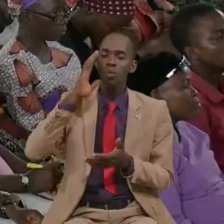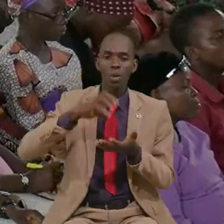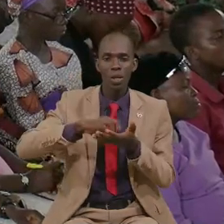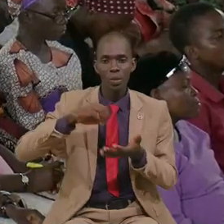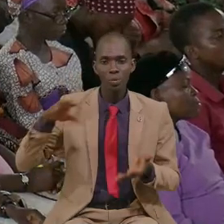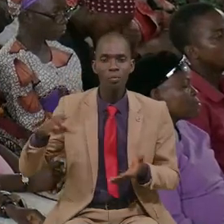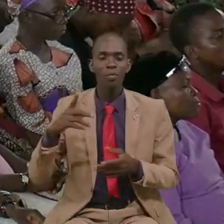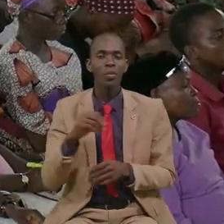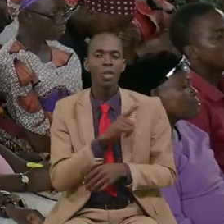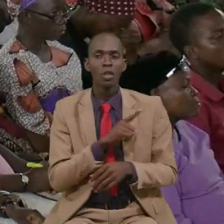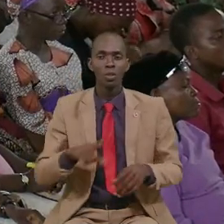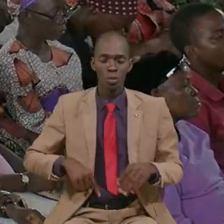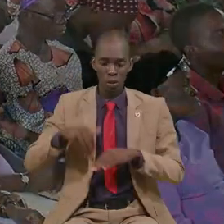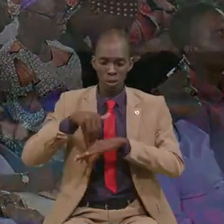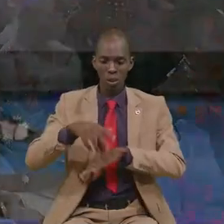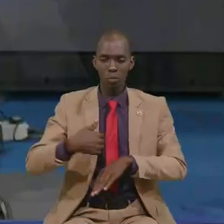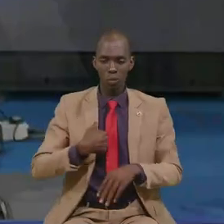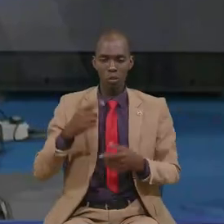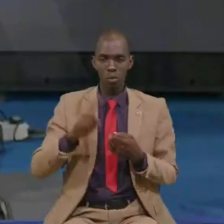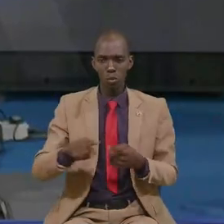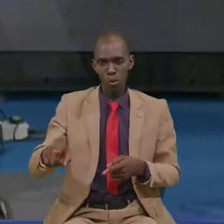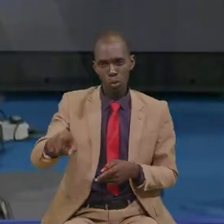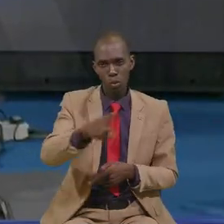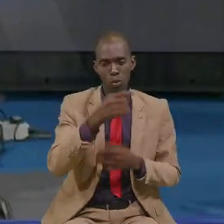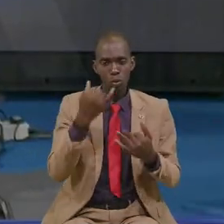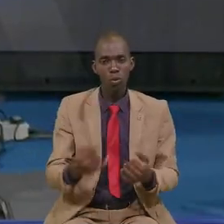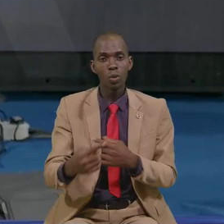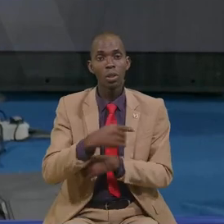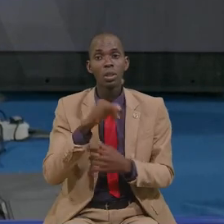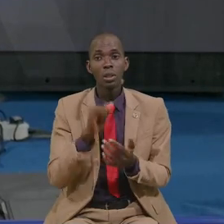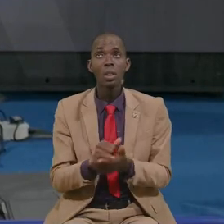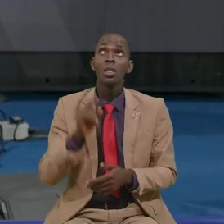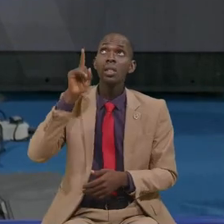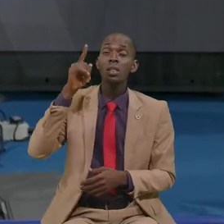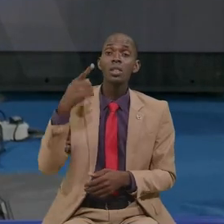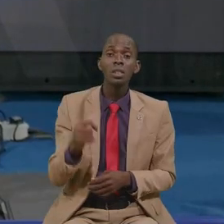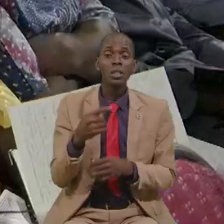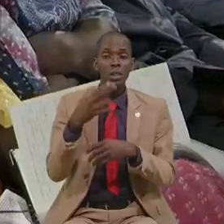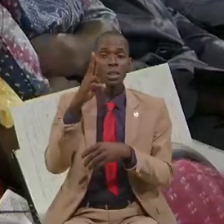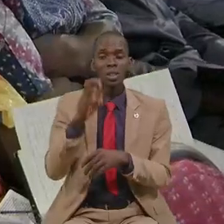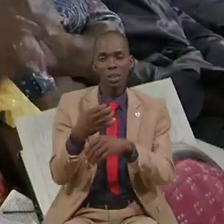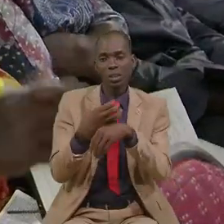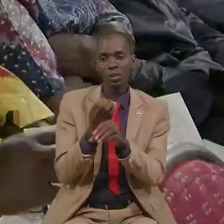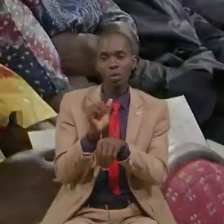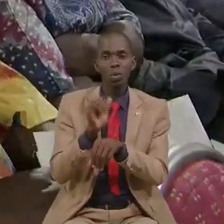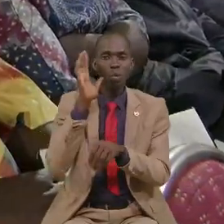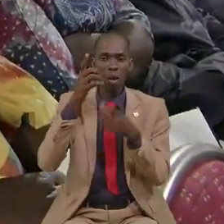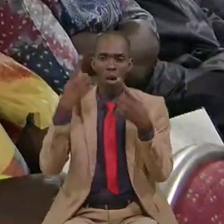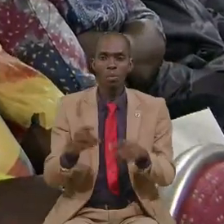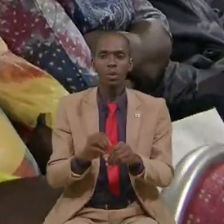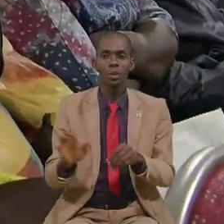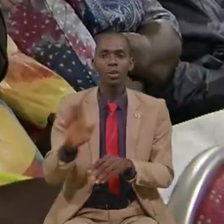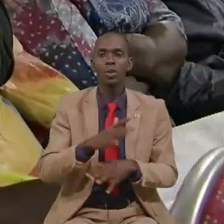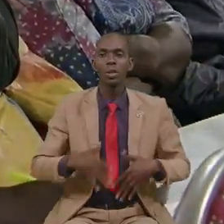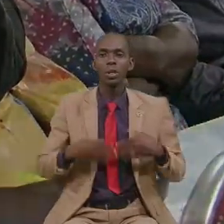me here to you today to tell you that a recreation will happen in your life. He sent me